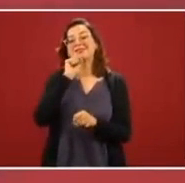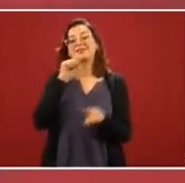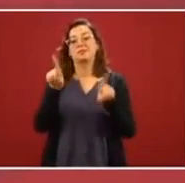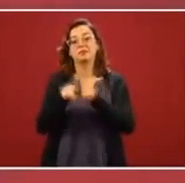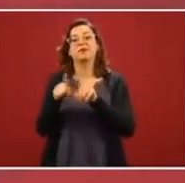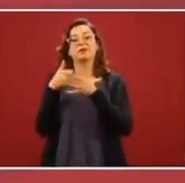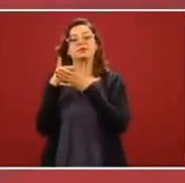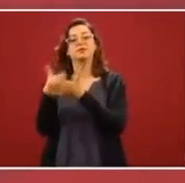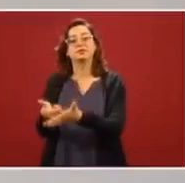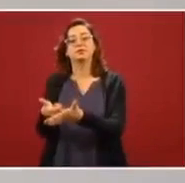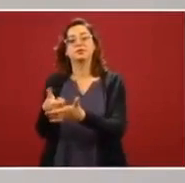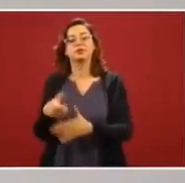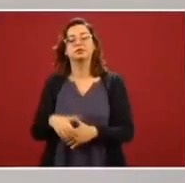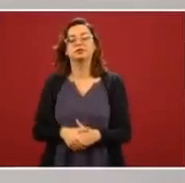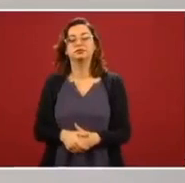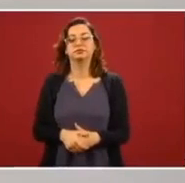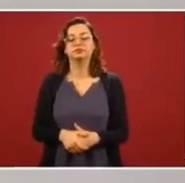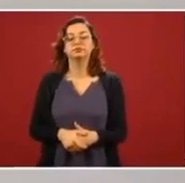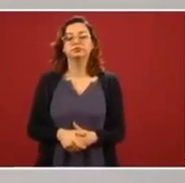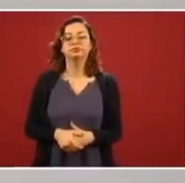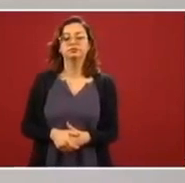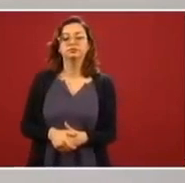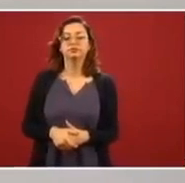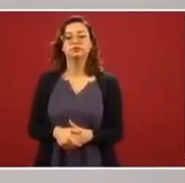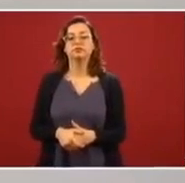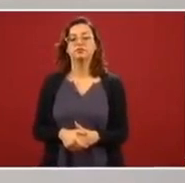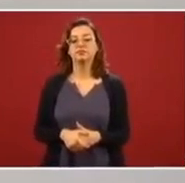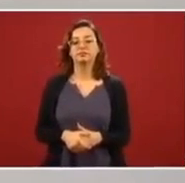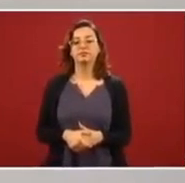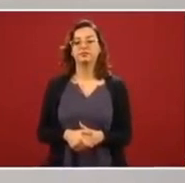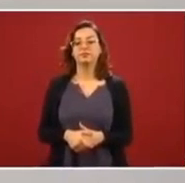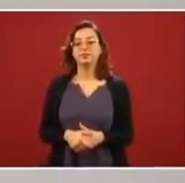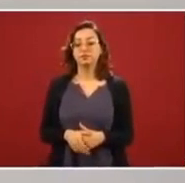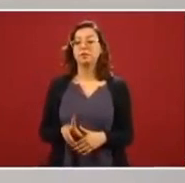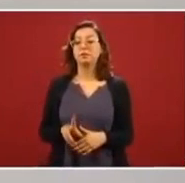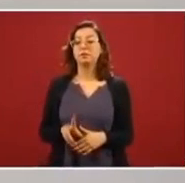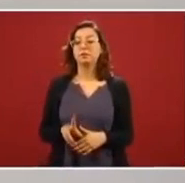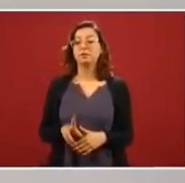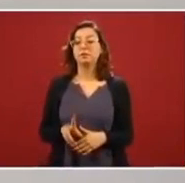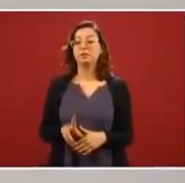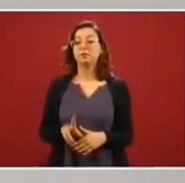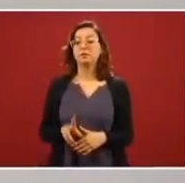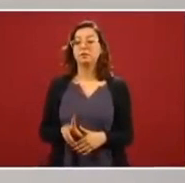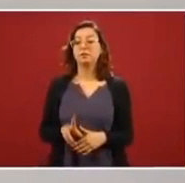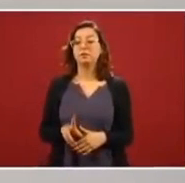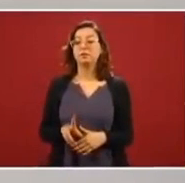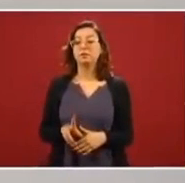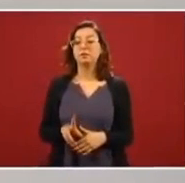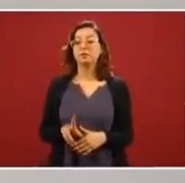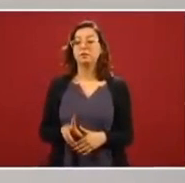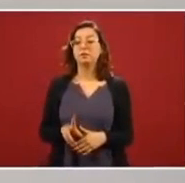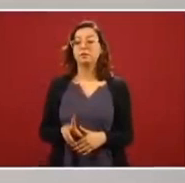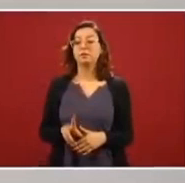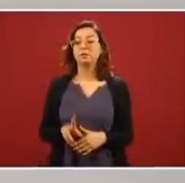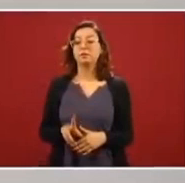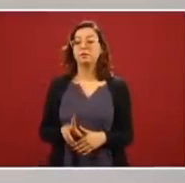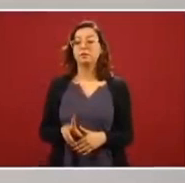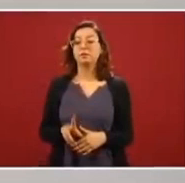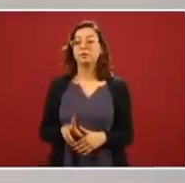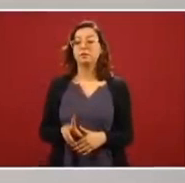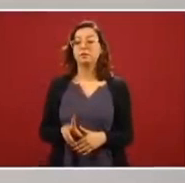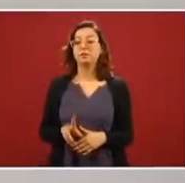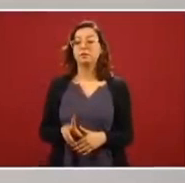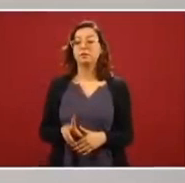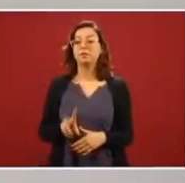considered. Esto tenemos una falta, lo reconocemos, We have a shortage or lack, and